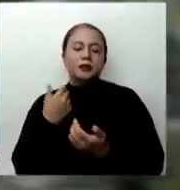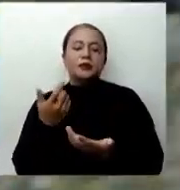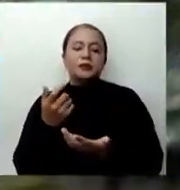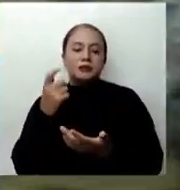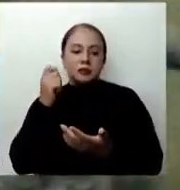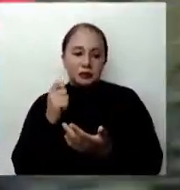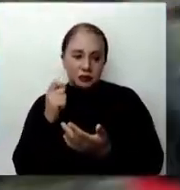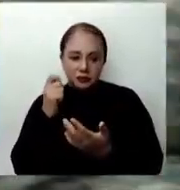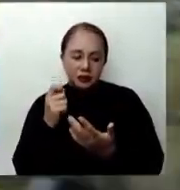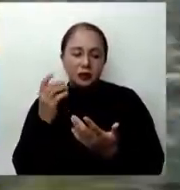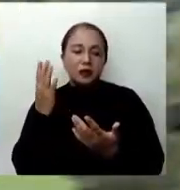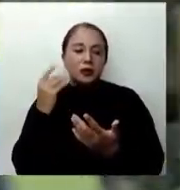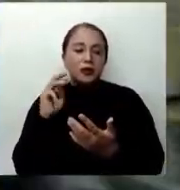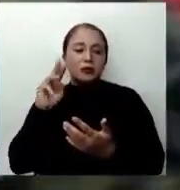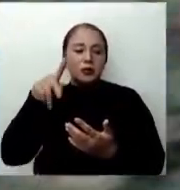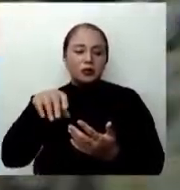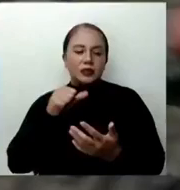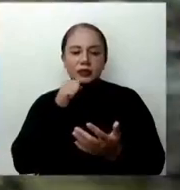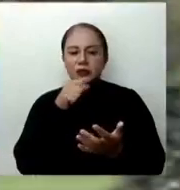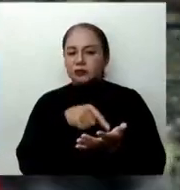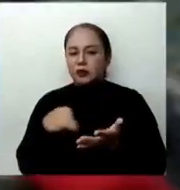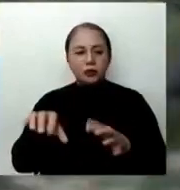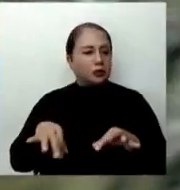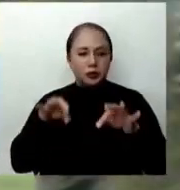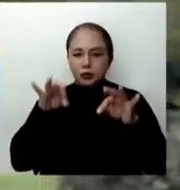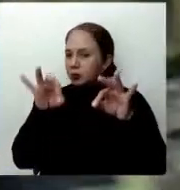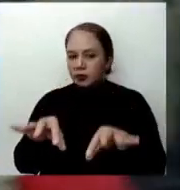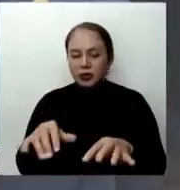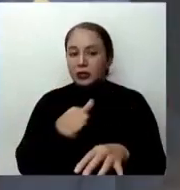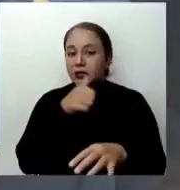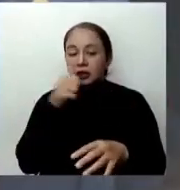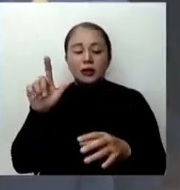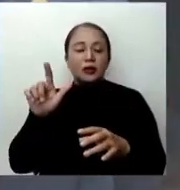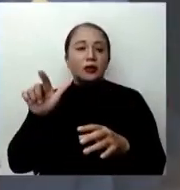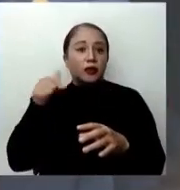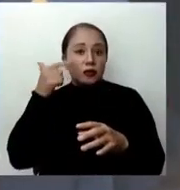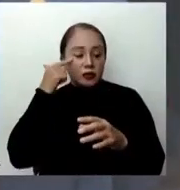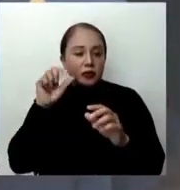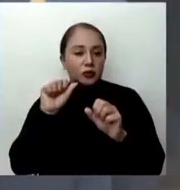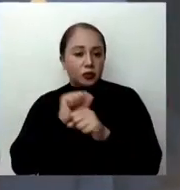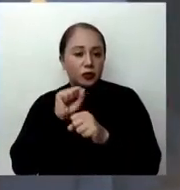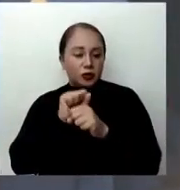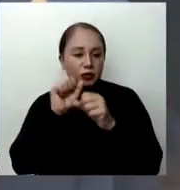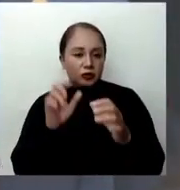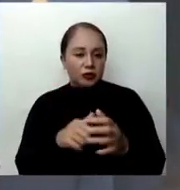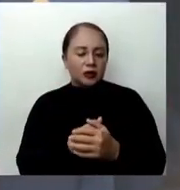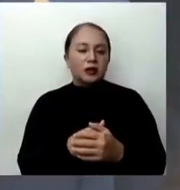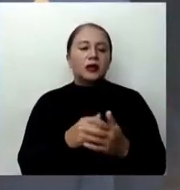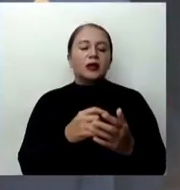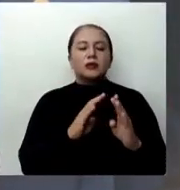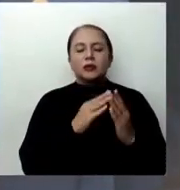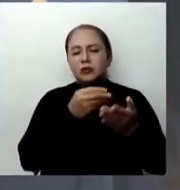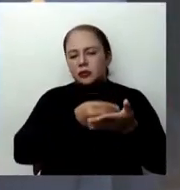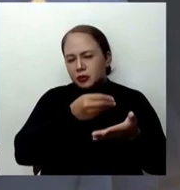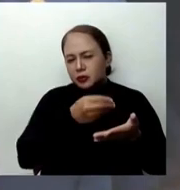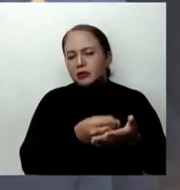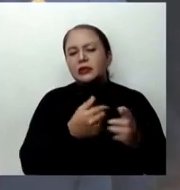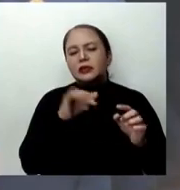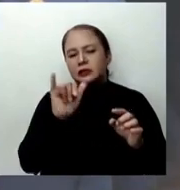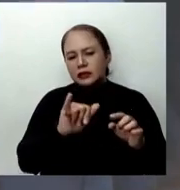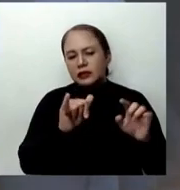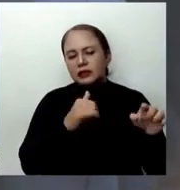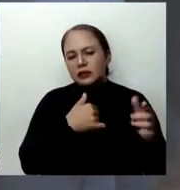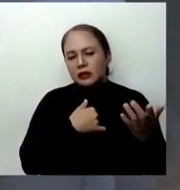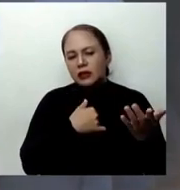the MUPs do not pay for contribution, unlike other government employees. Although the Bureau of Treasury favors reforms to be applied